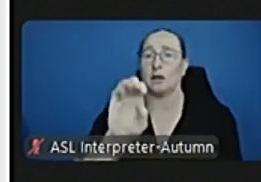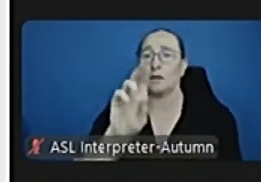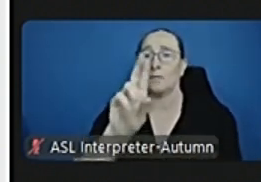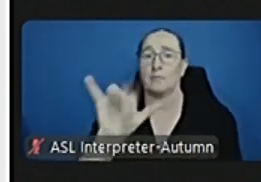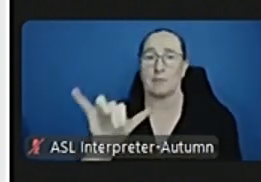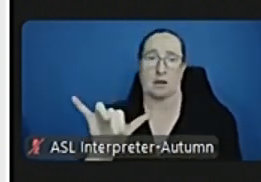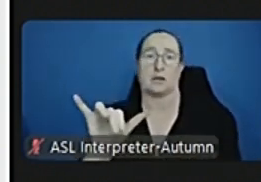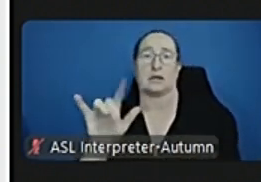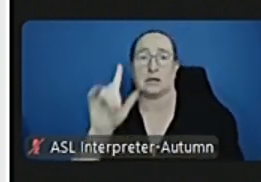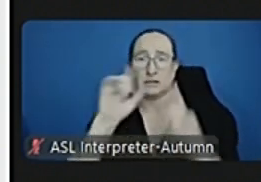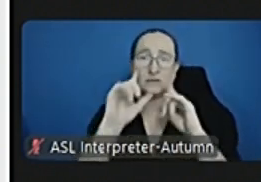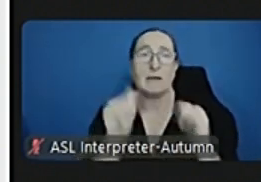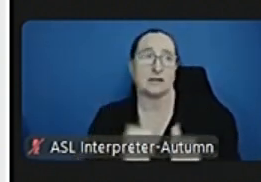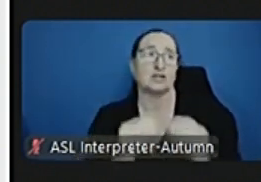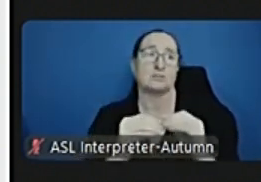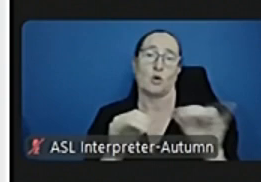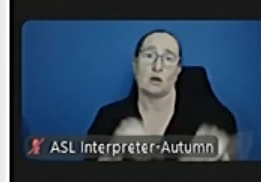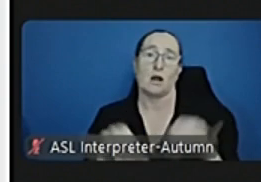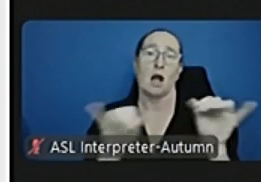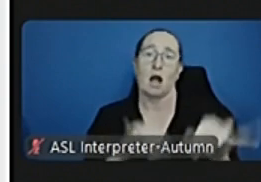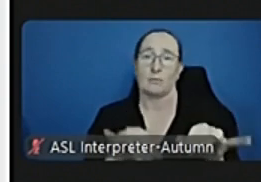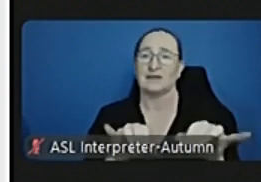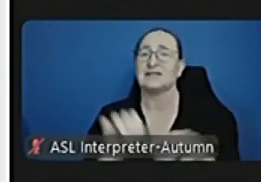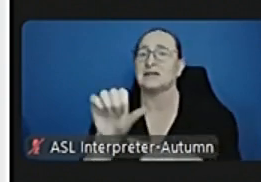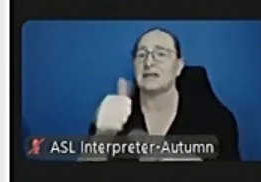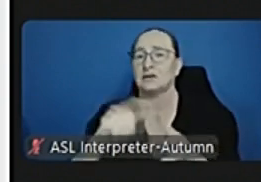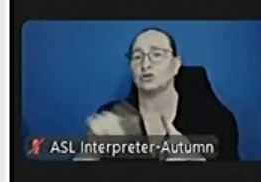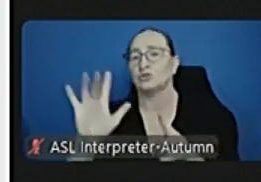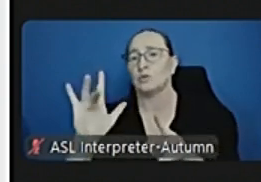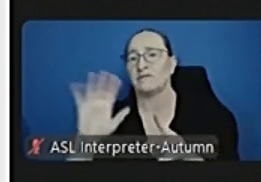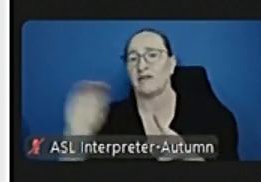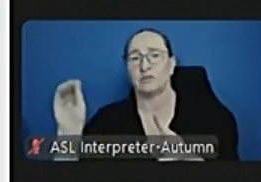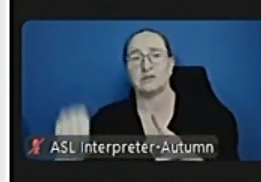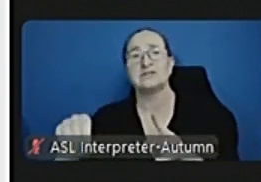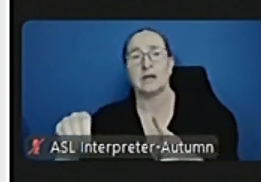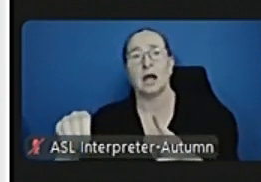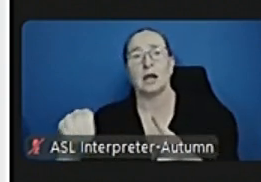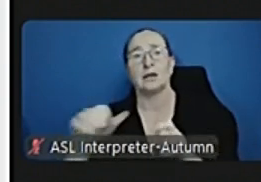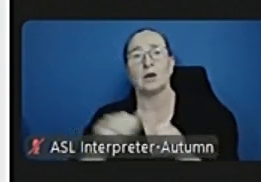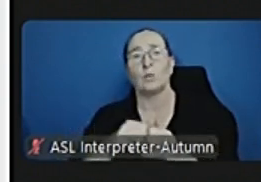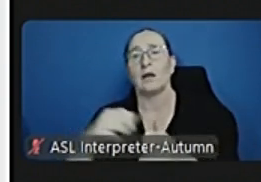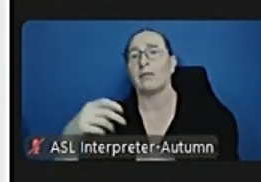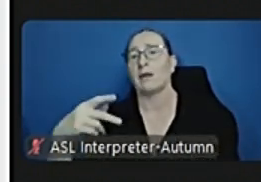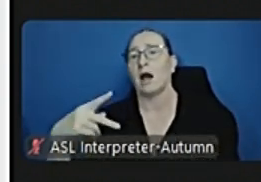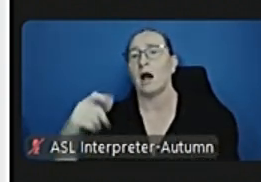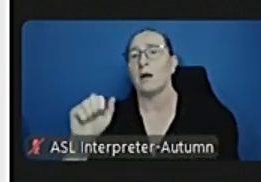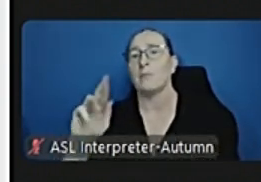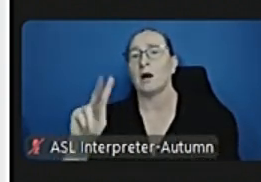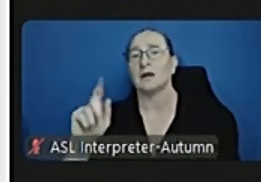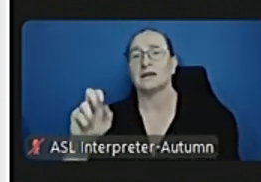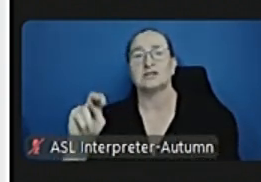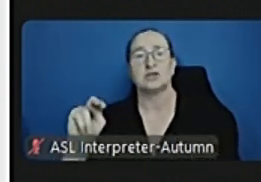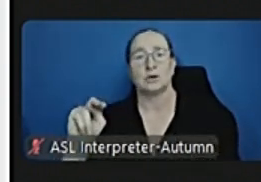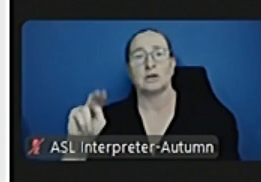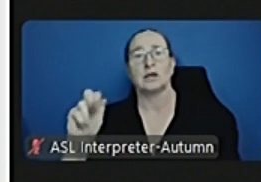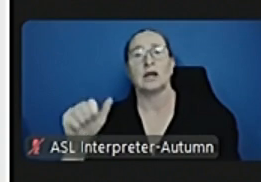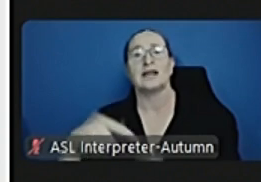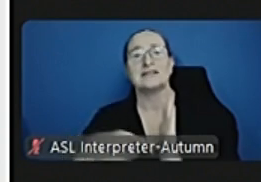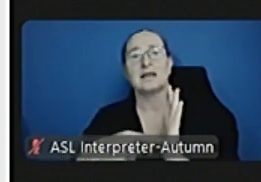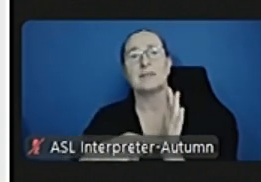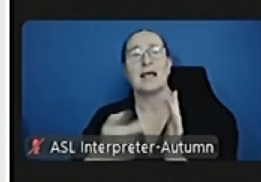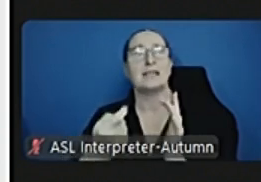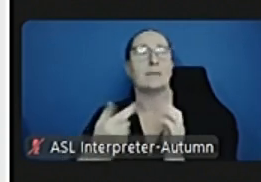think, 10 to 25%. People present with Parkinsonian types of symptoms where there's a little bit more